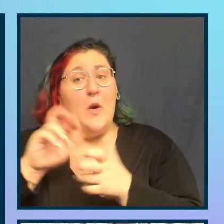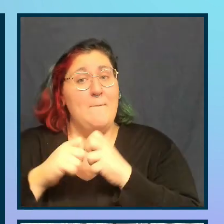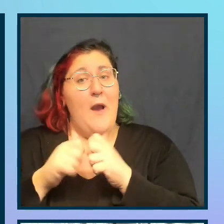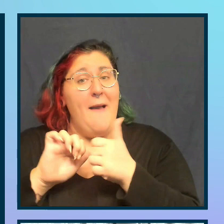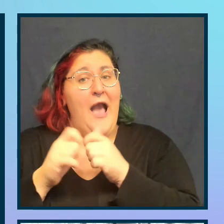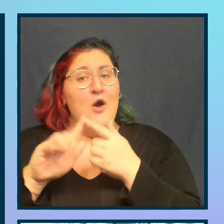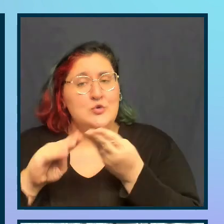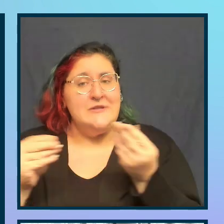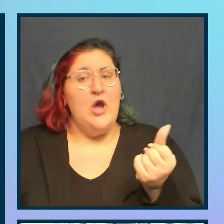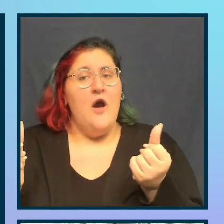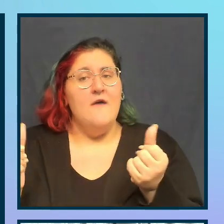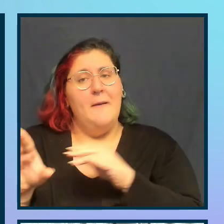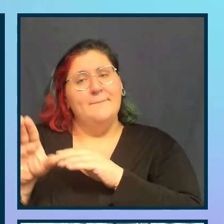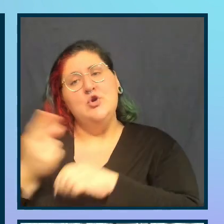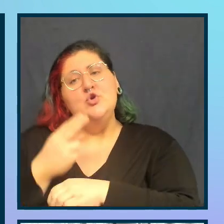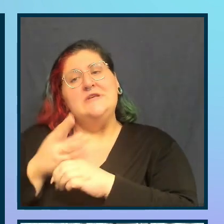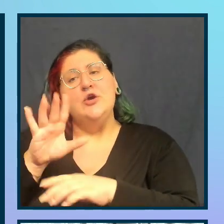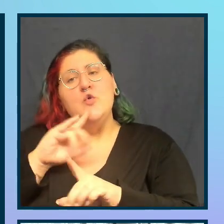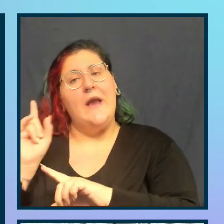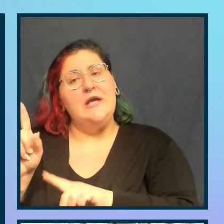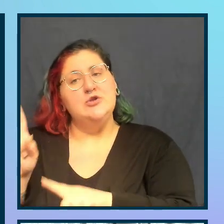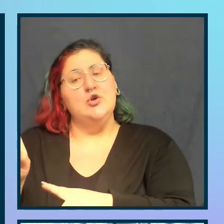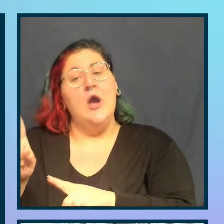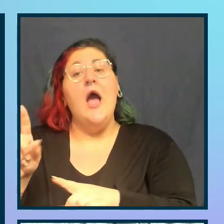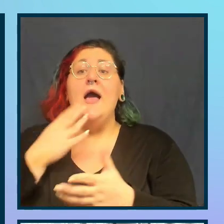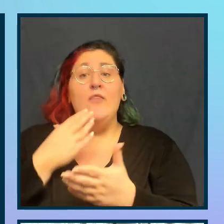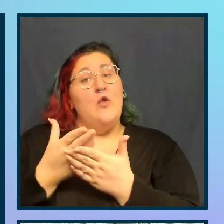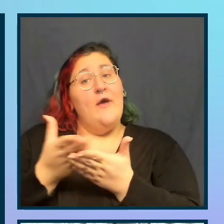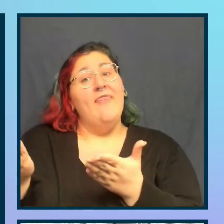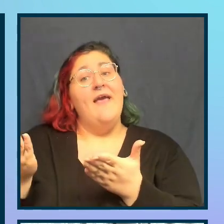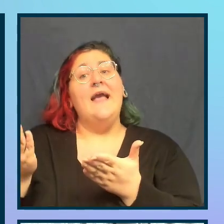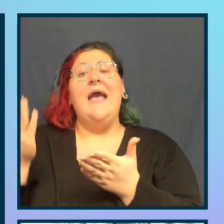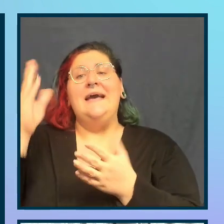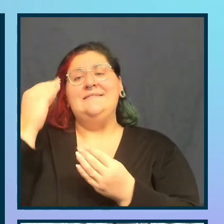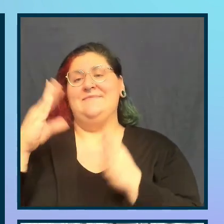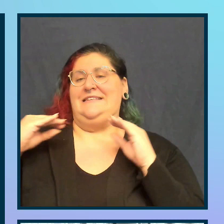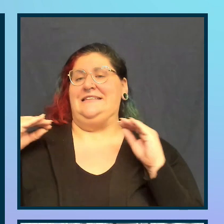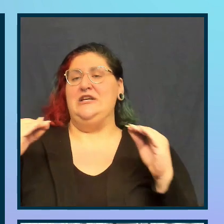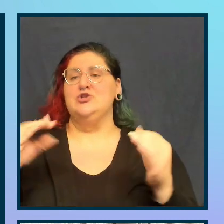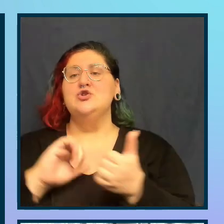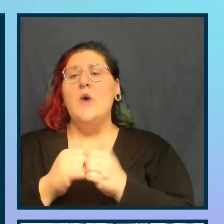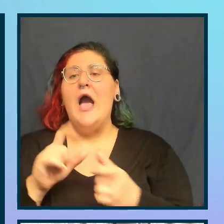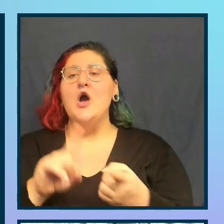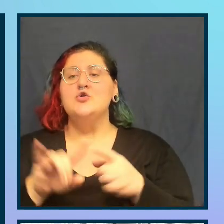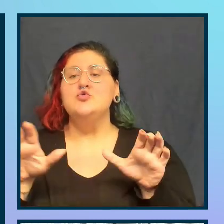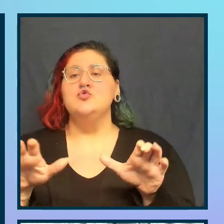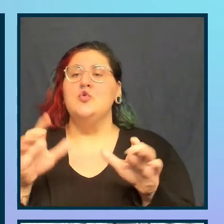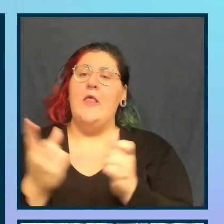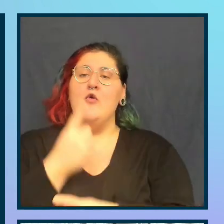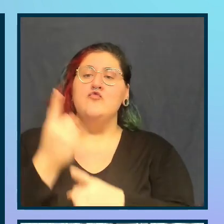it also lets you learn it, how to do it correctly the first time. As you're answering questions, as you're going through these intelligent guided